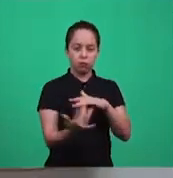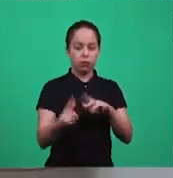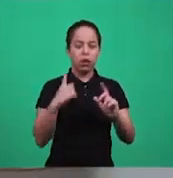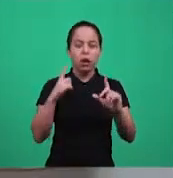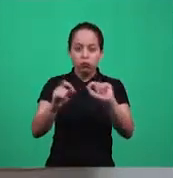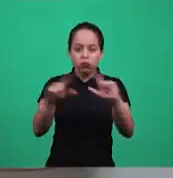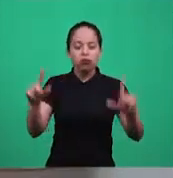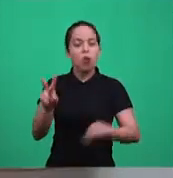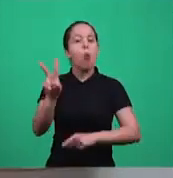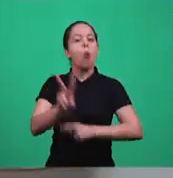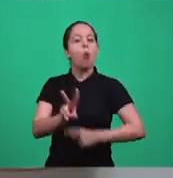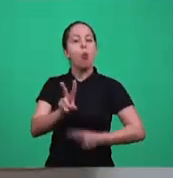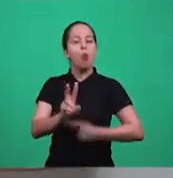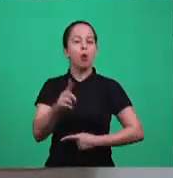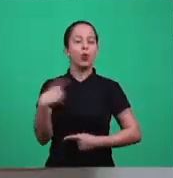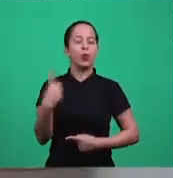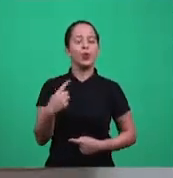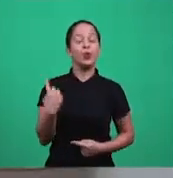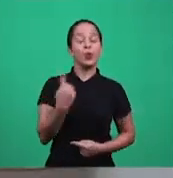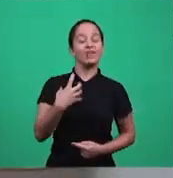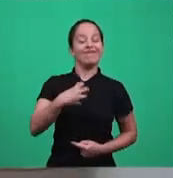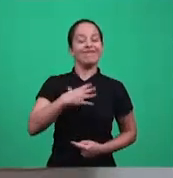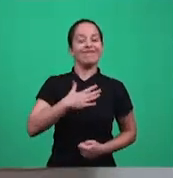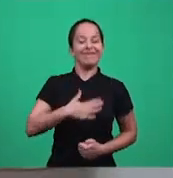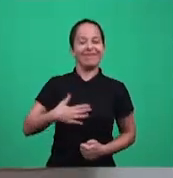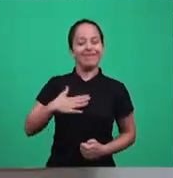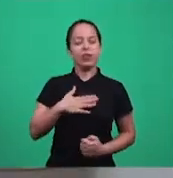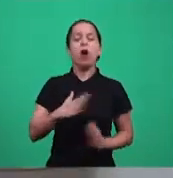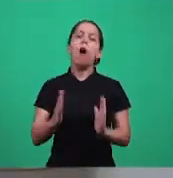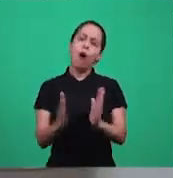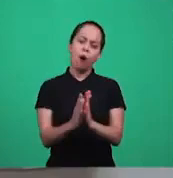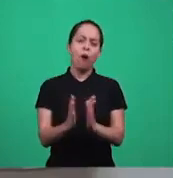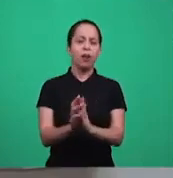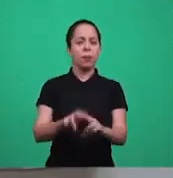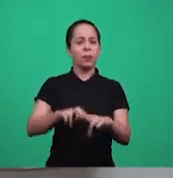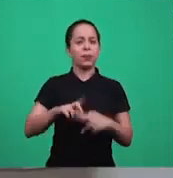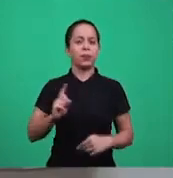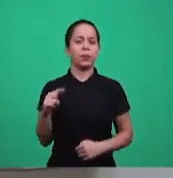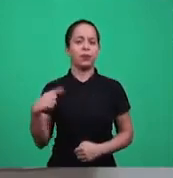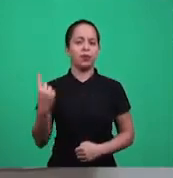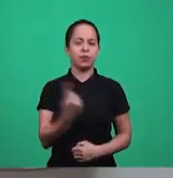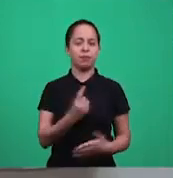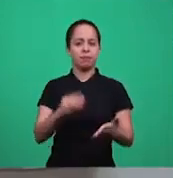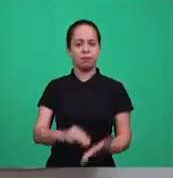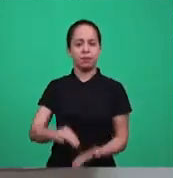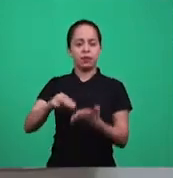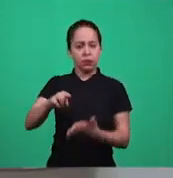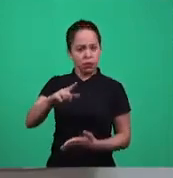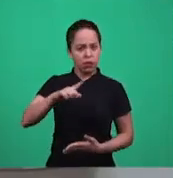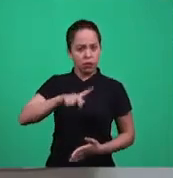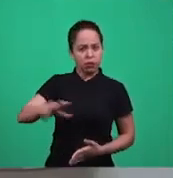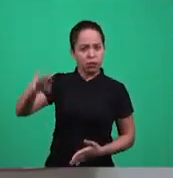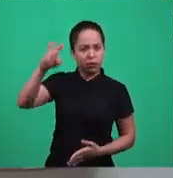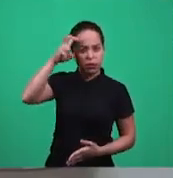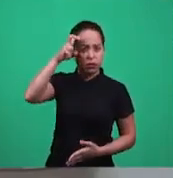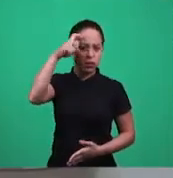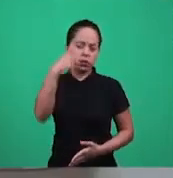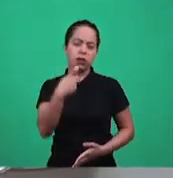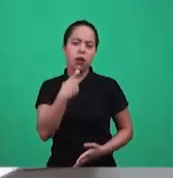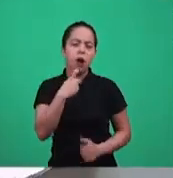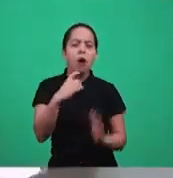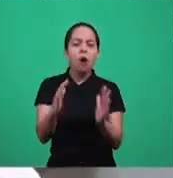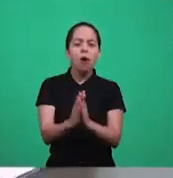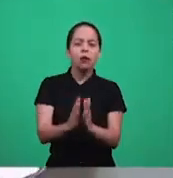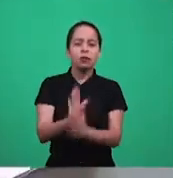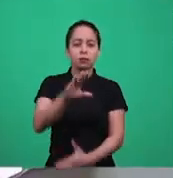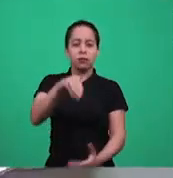your resources open and connected with us. Pray with us. Thursday, we have a day of prayer. We have